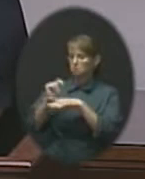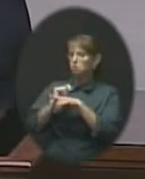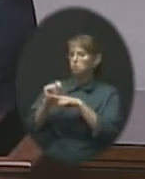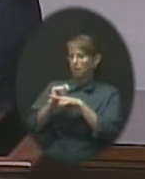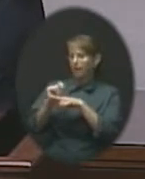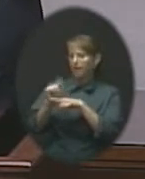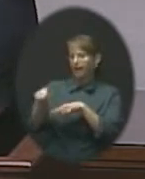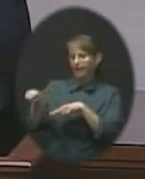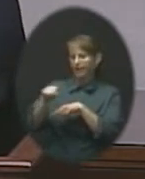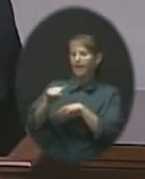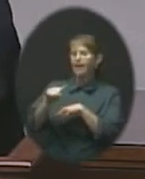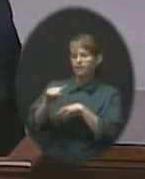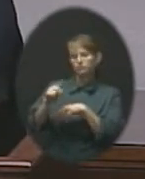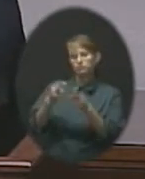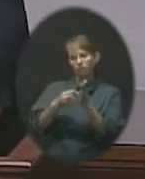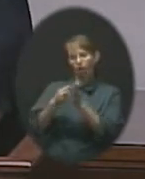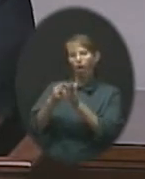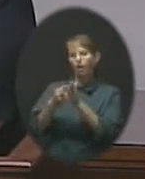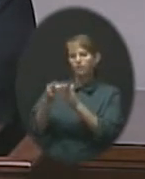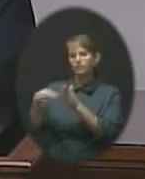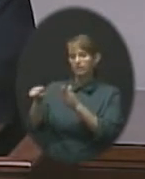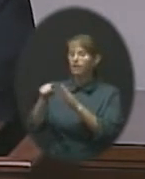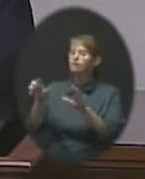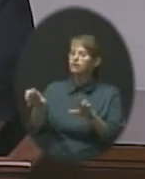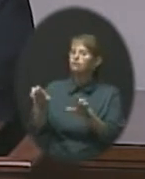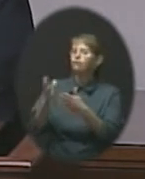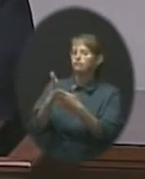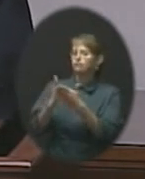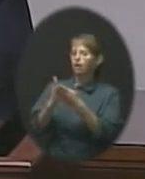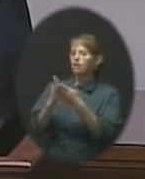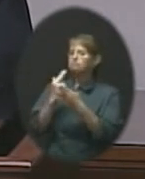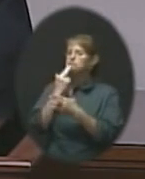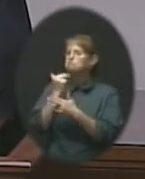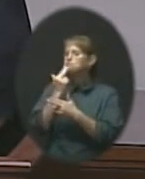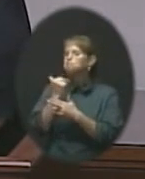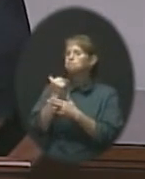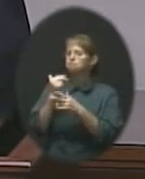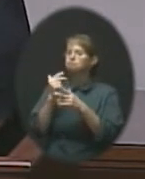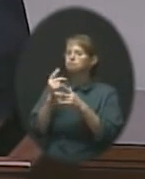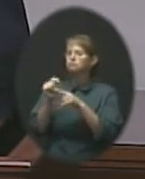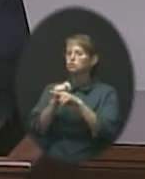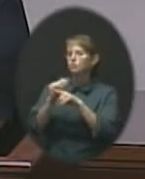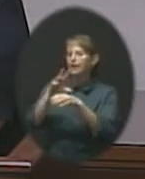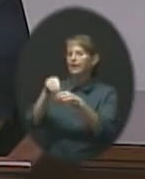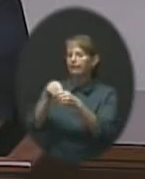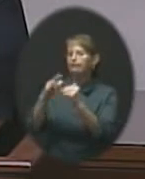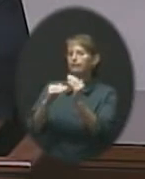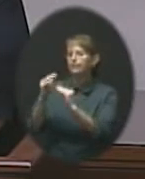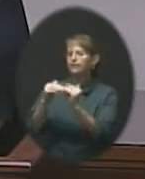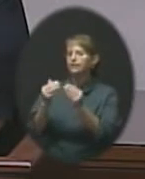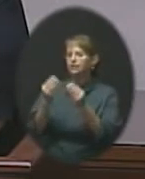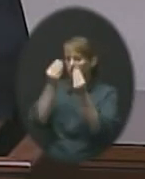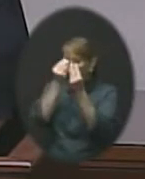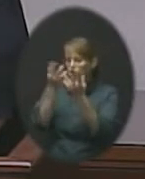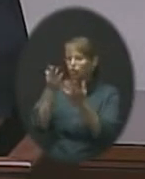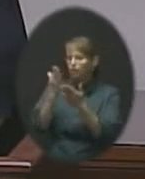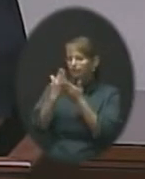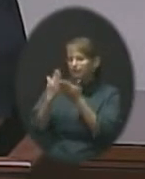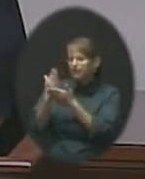I'll be honest, they've done some training within their buildings, kind of sharing some little bits of data through their site councils and through those